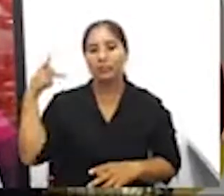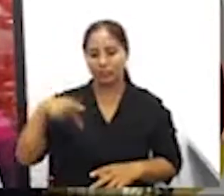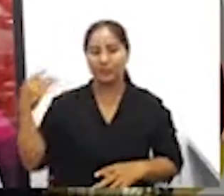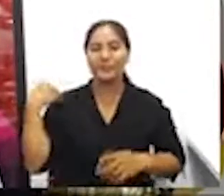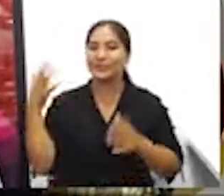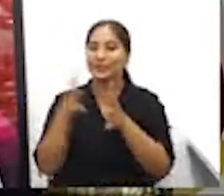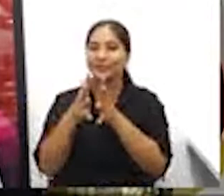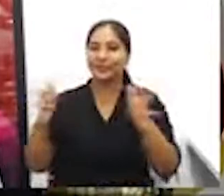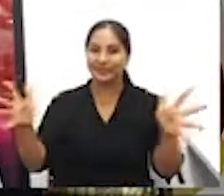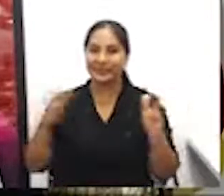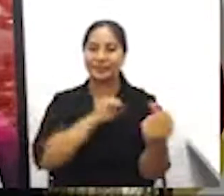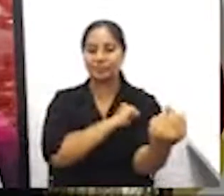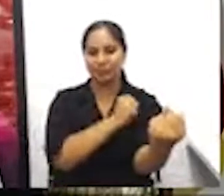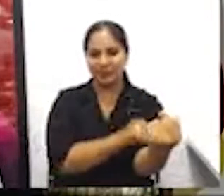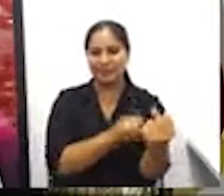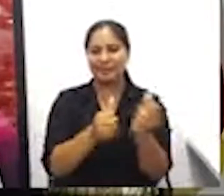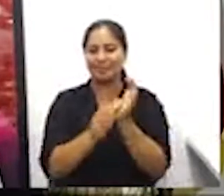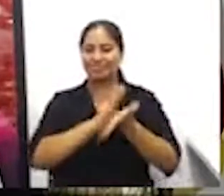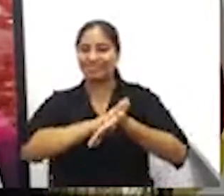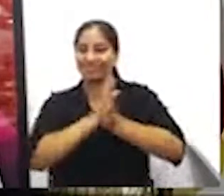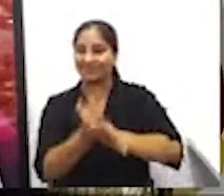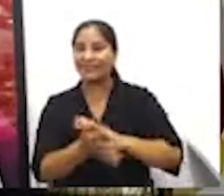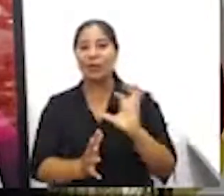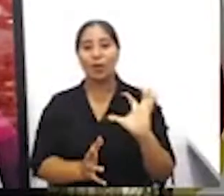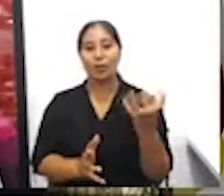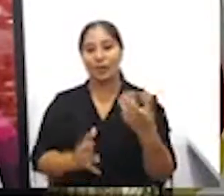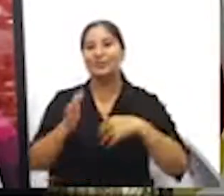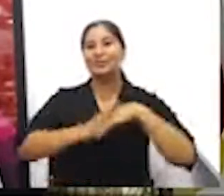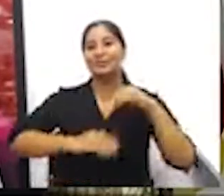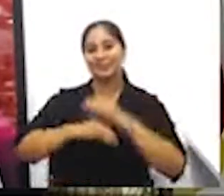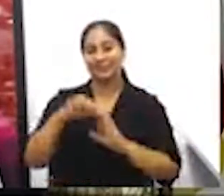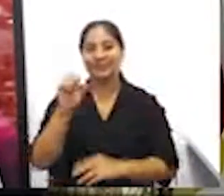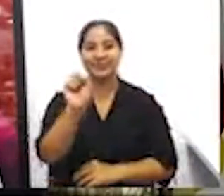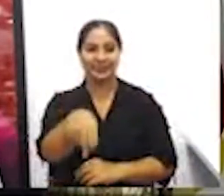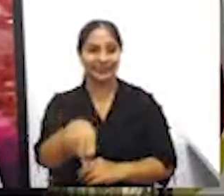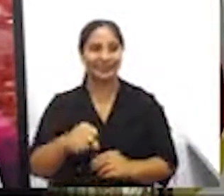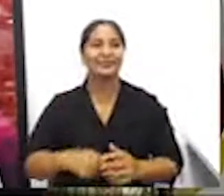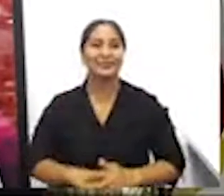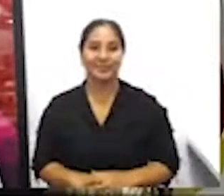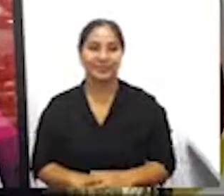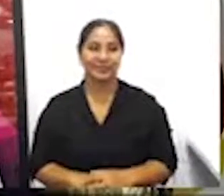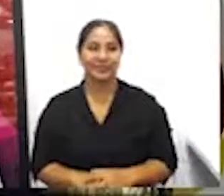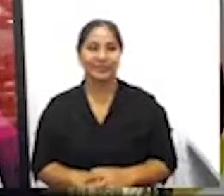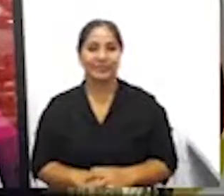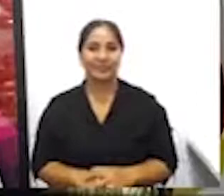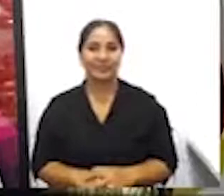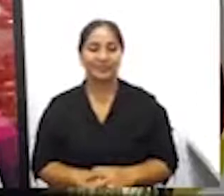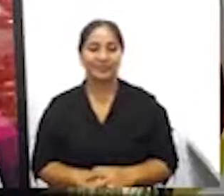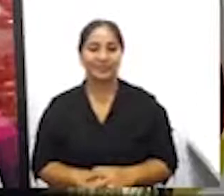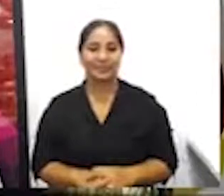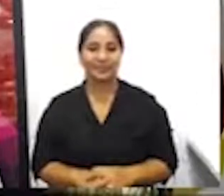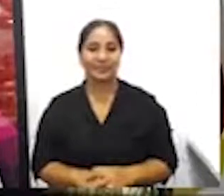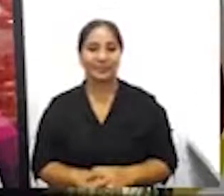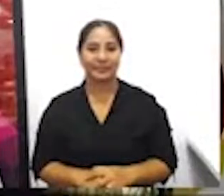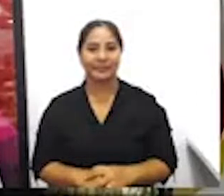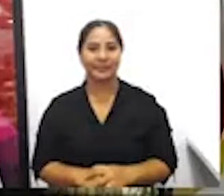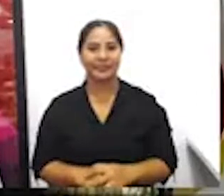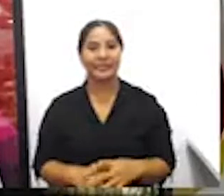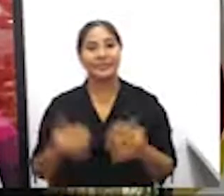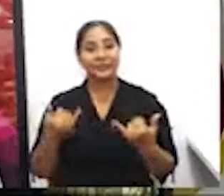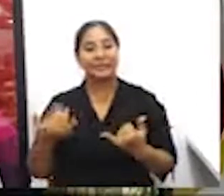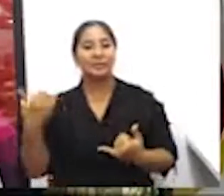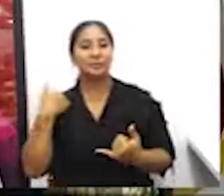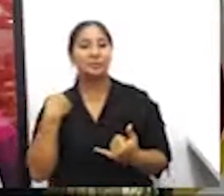us to hear that the power to change the world is in our hands indeed. No? And yeah, to be honest, we have